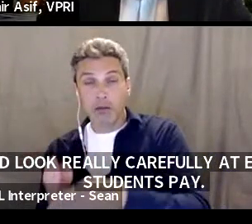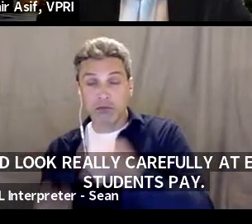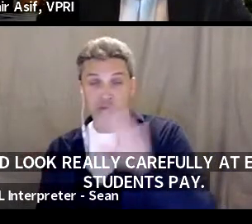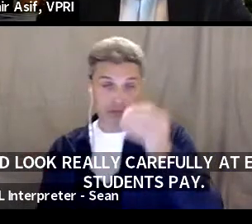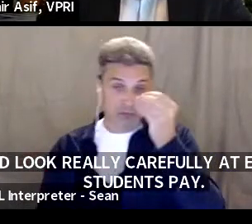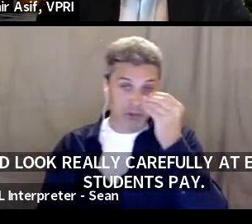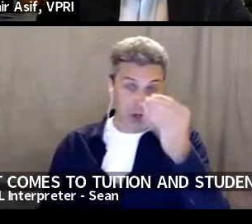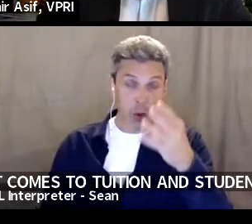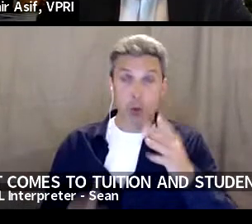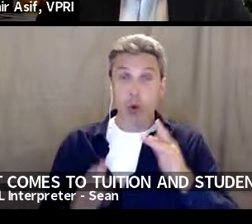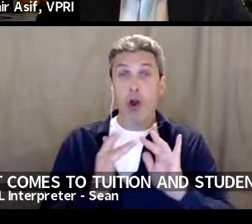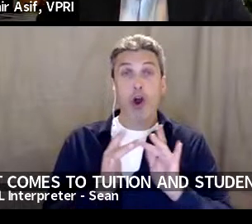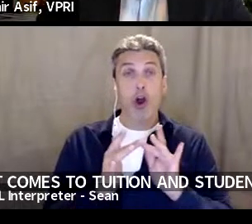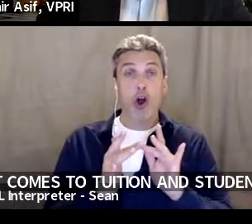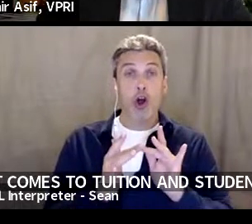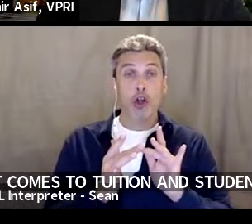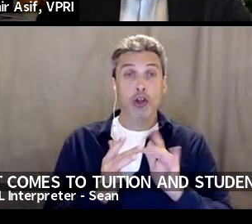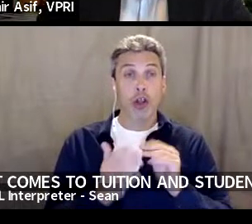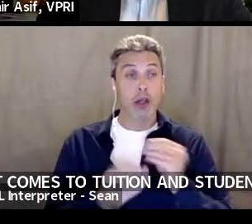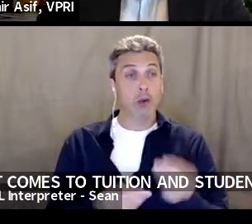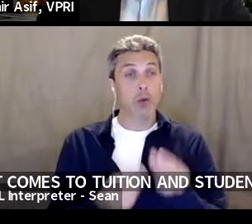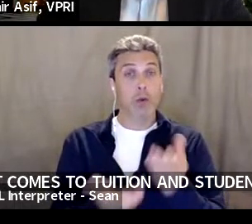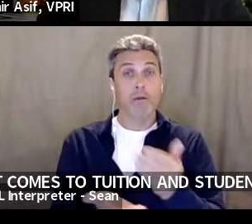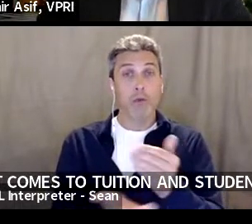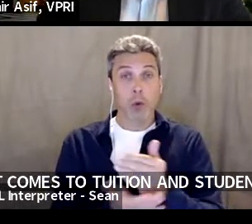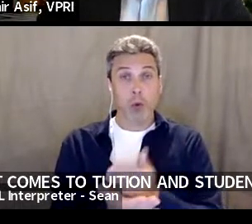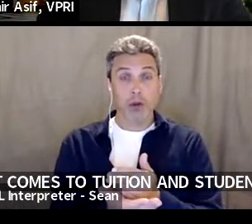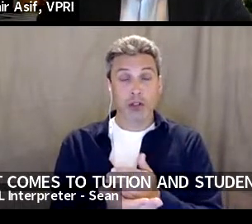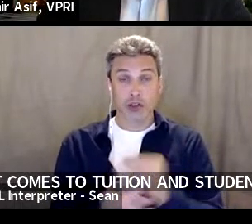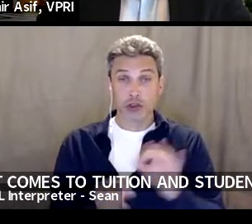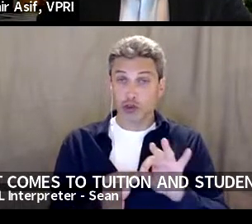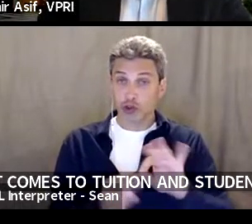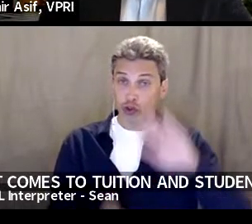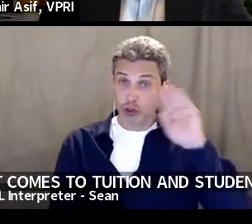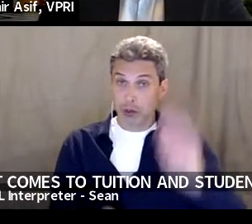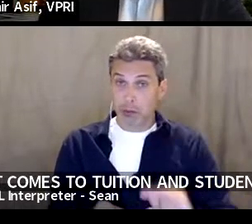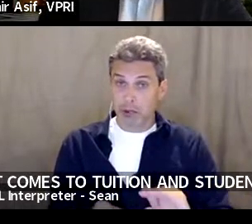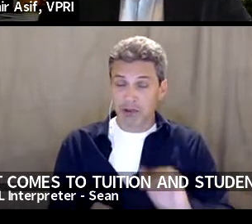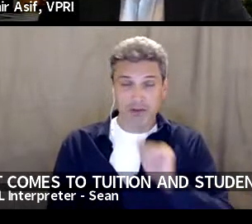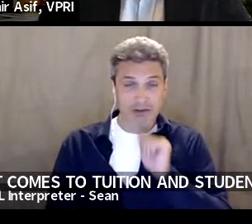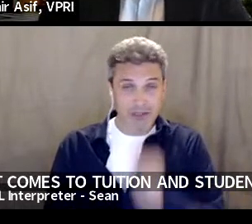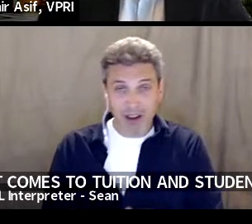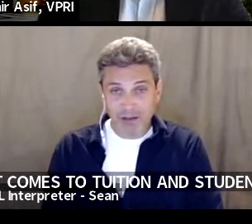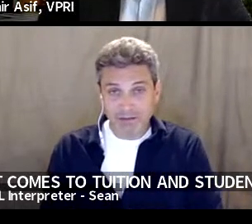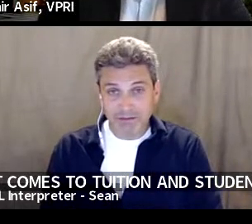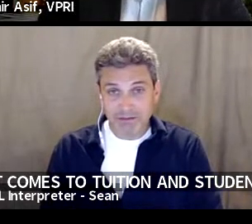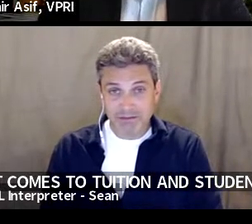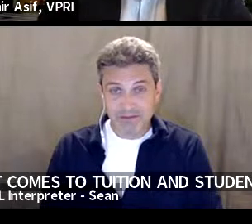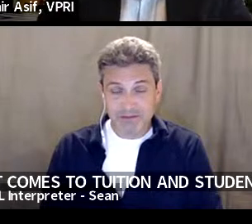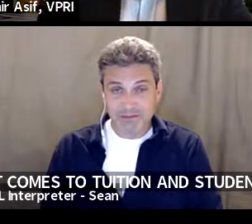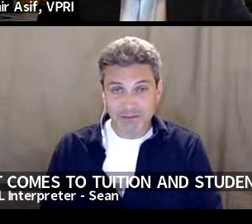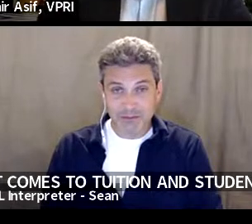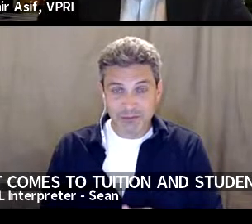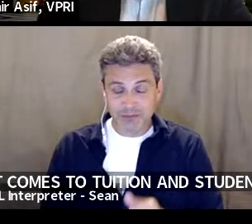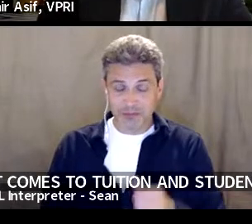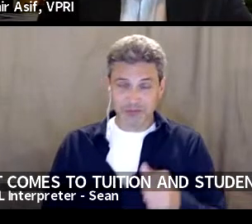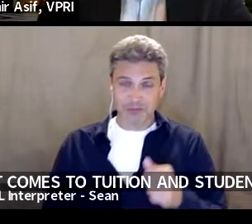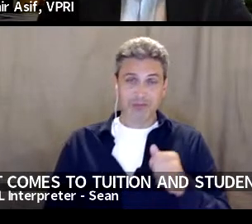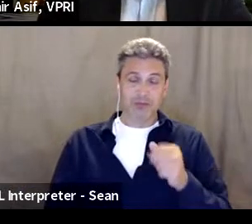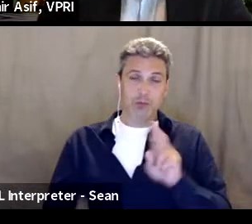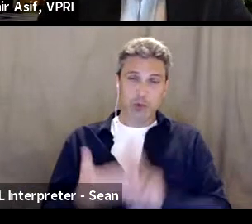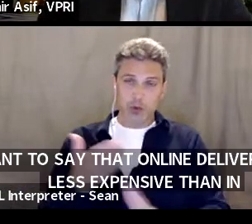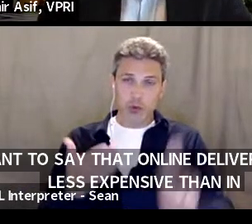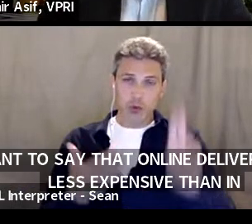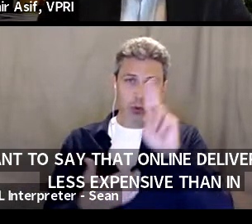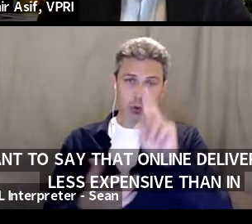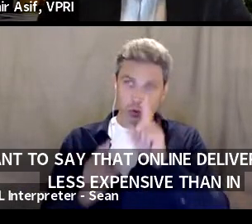actually not less expensive than in person. The university obviously wanted to ensure that